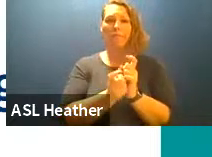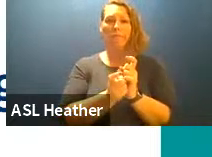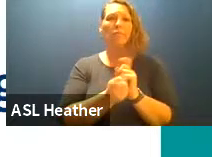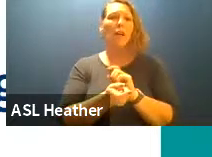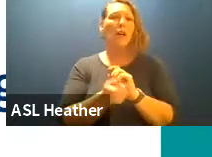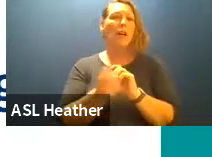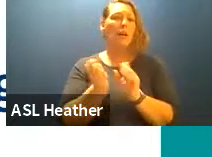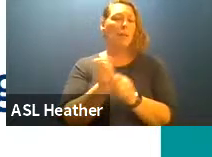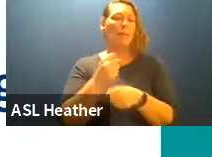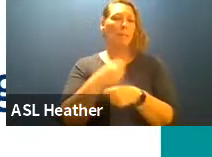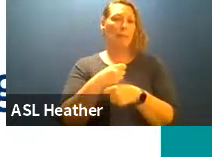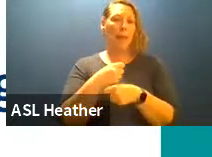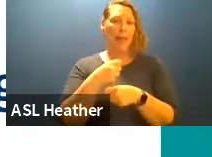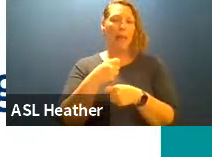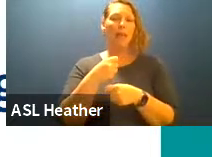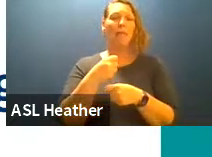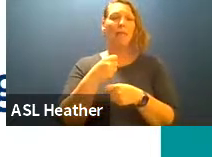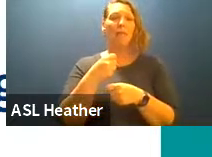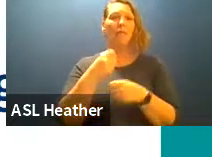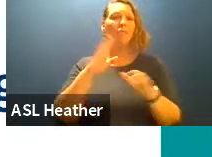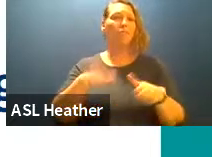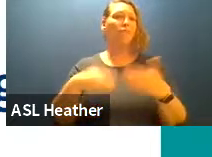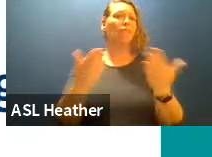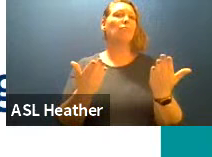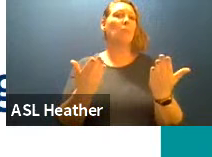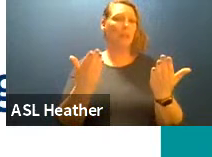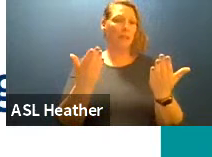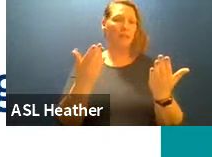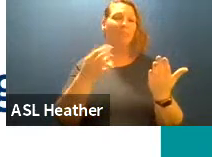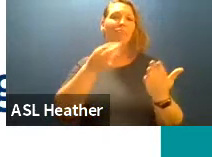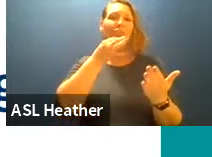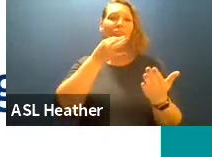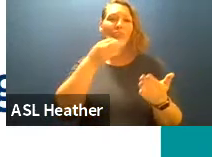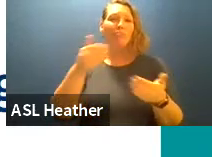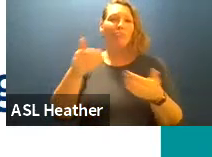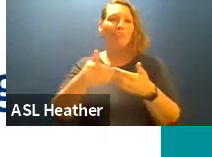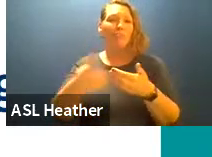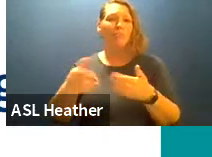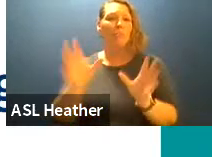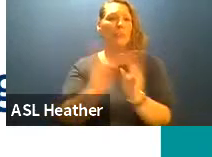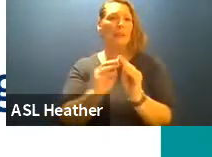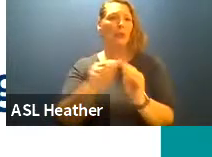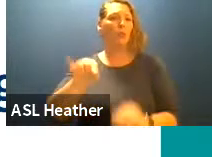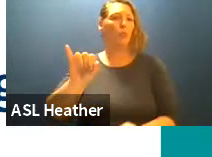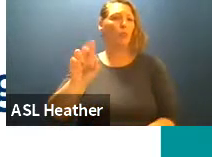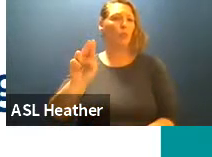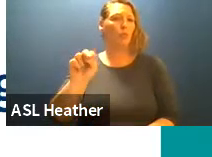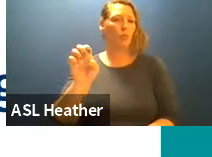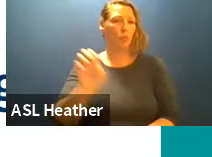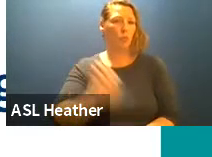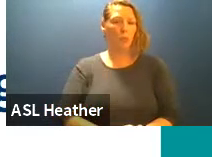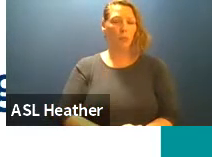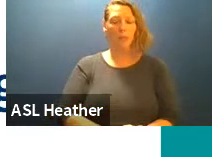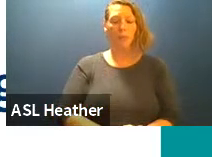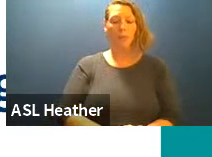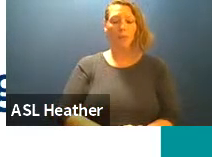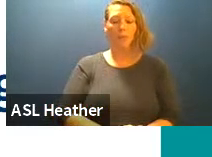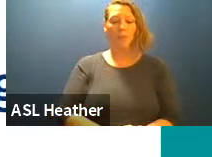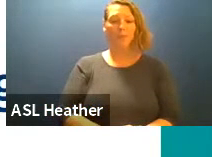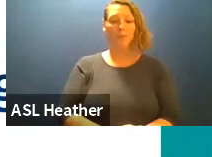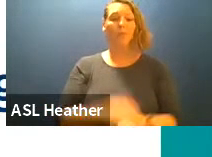made to be presented at our upcoming meeting in early June. So next